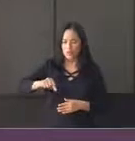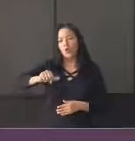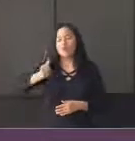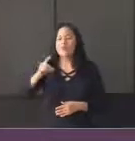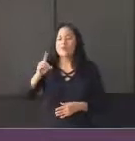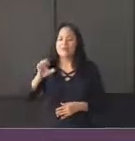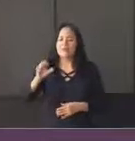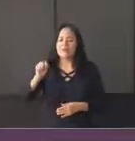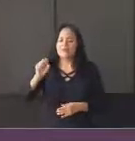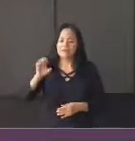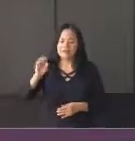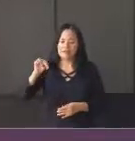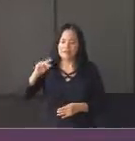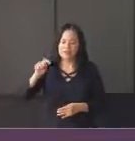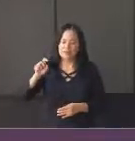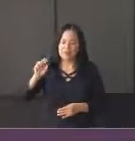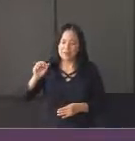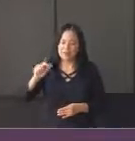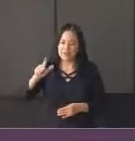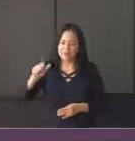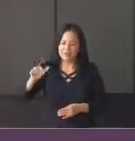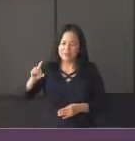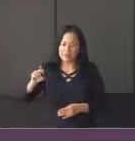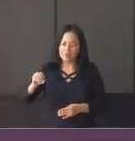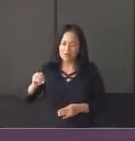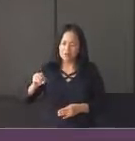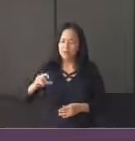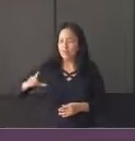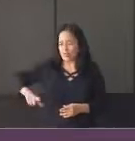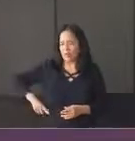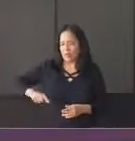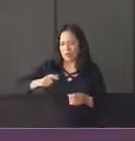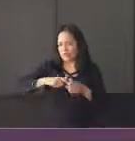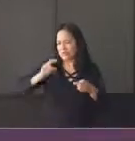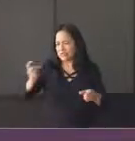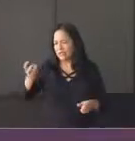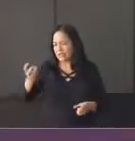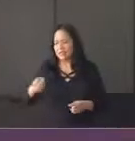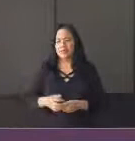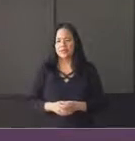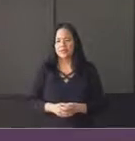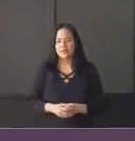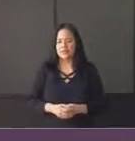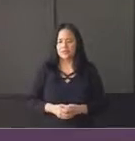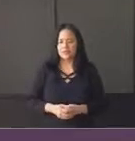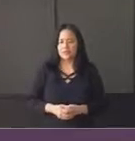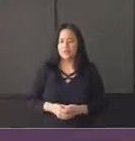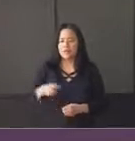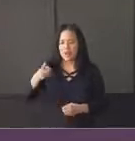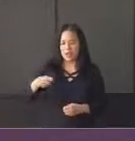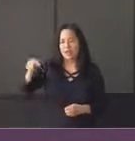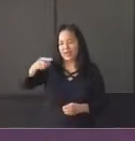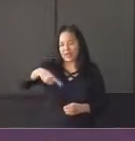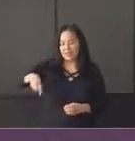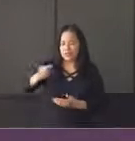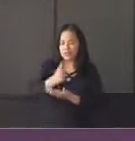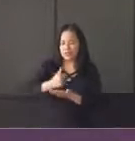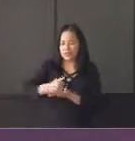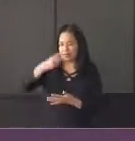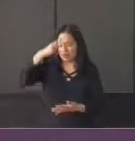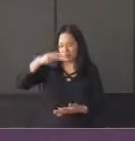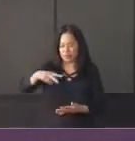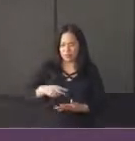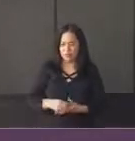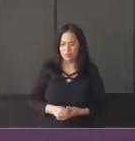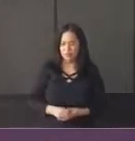decentralized body of the Mexico City's government in charge of preventing and eliminating discrimination in this great